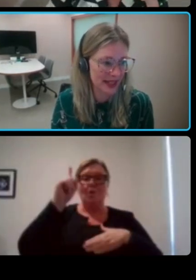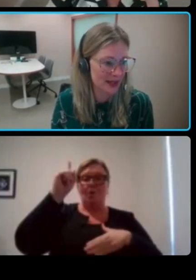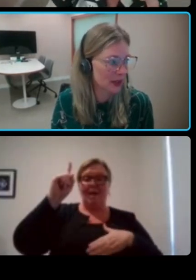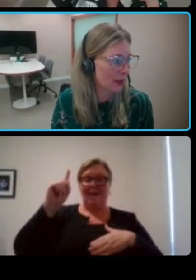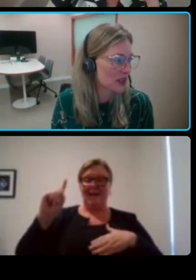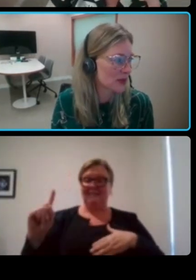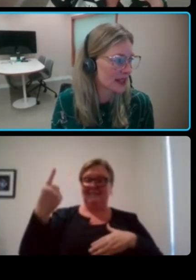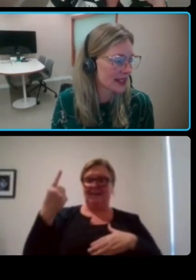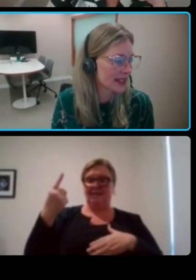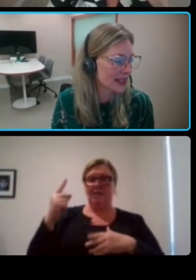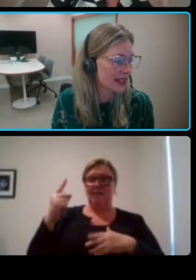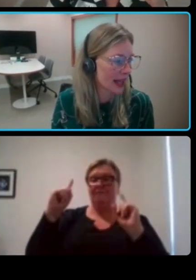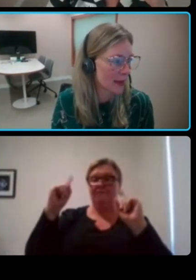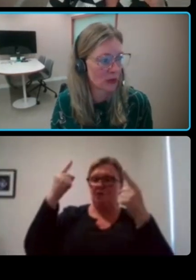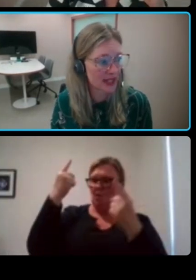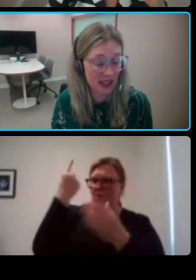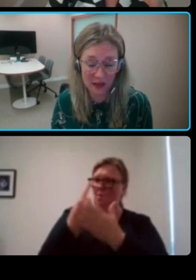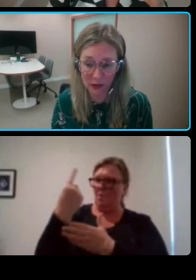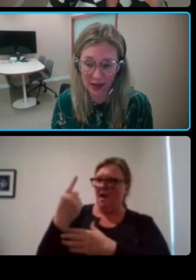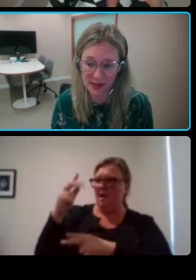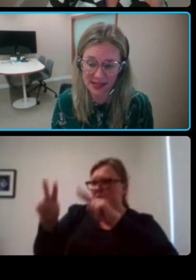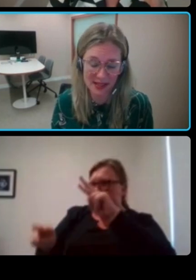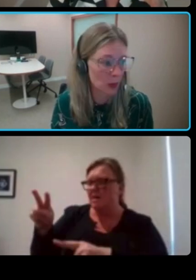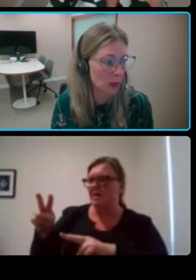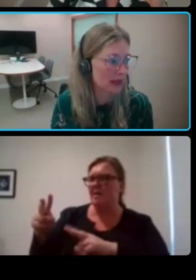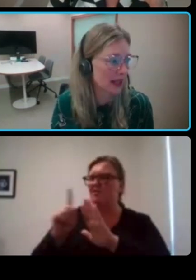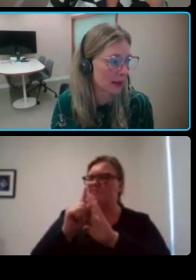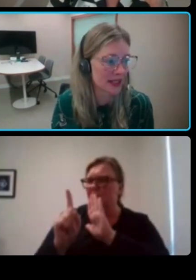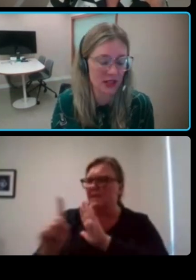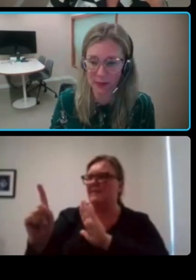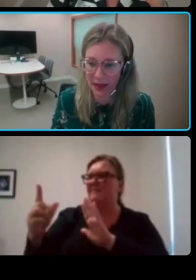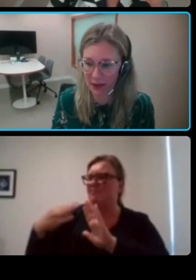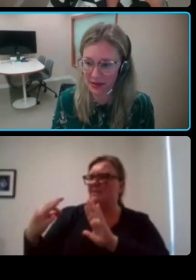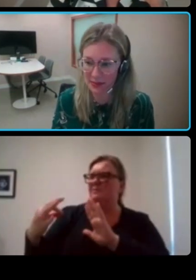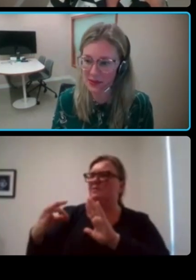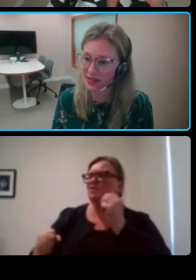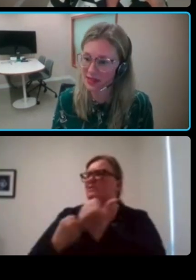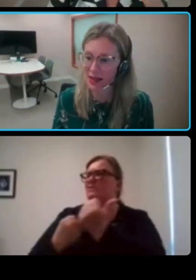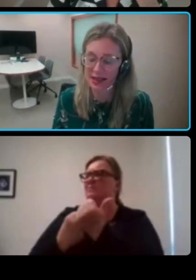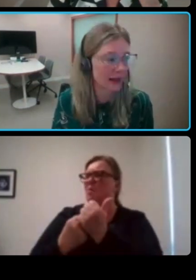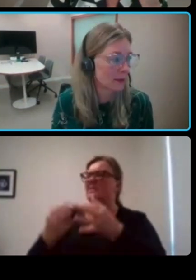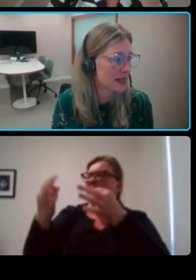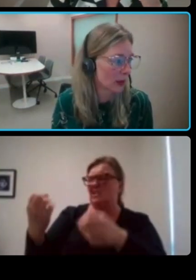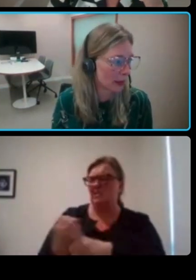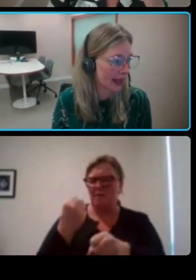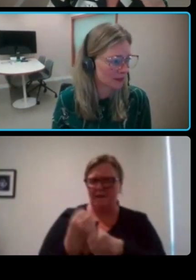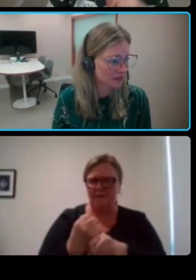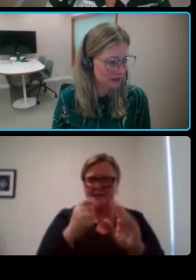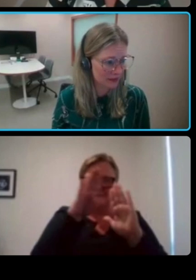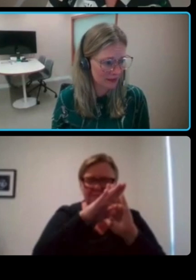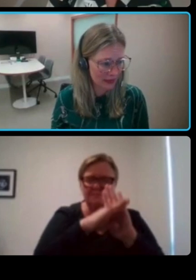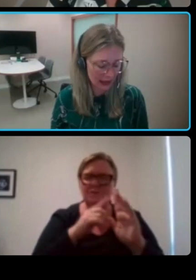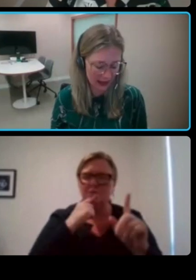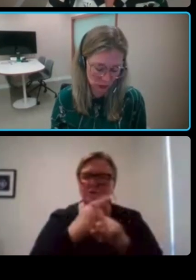and assessment arrangements and new representative arrangements and supported decision-making principles that I spoke